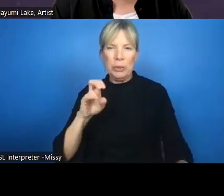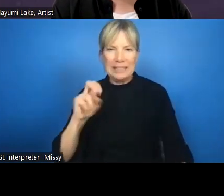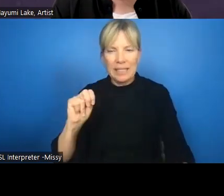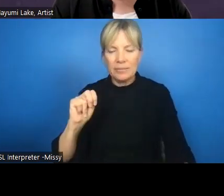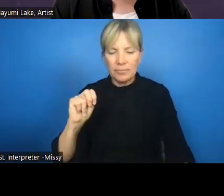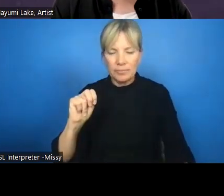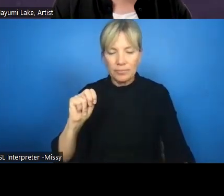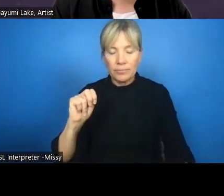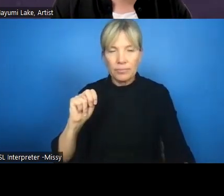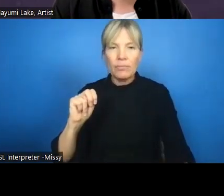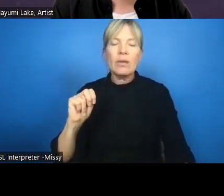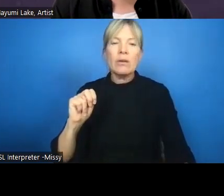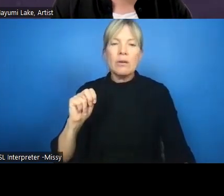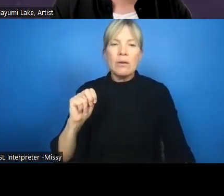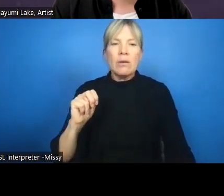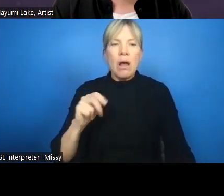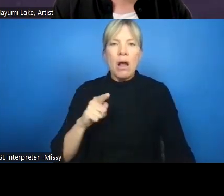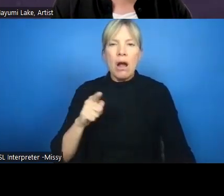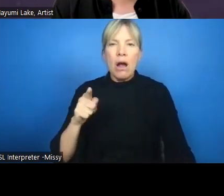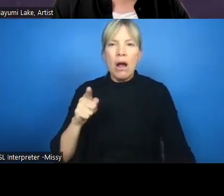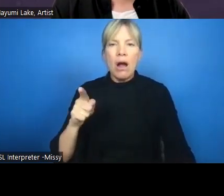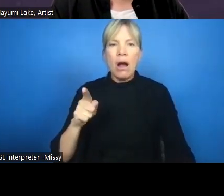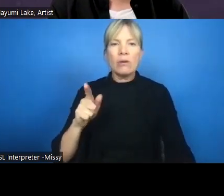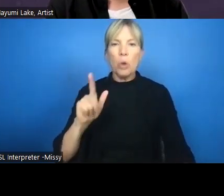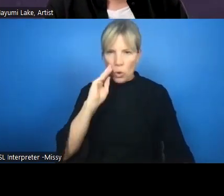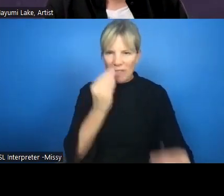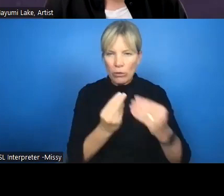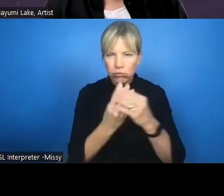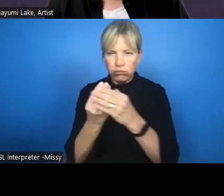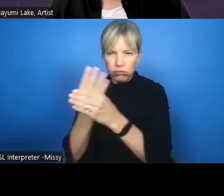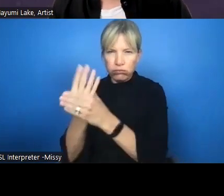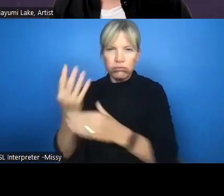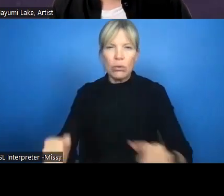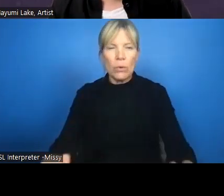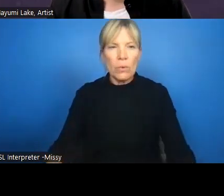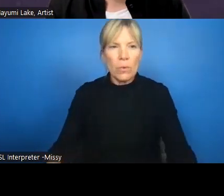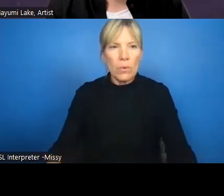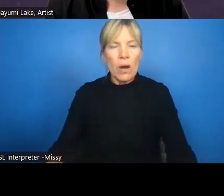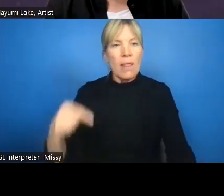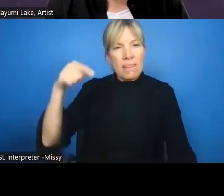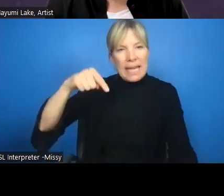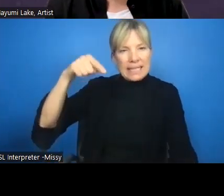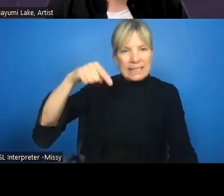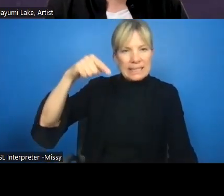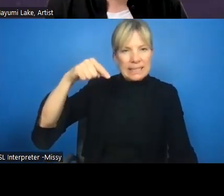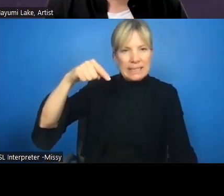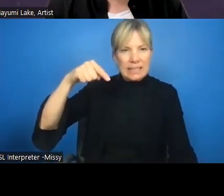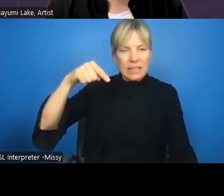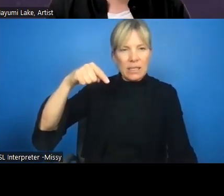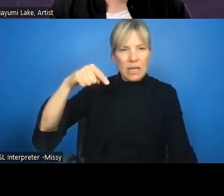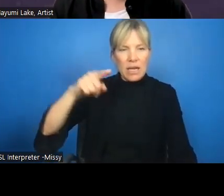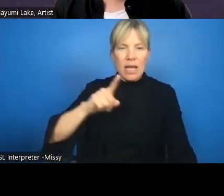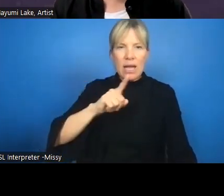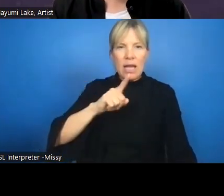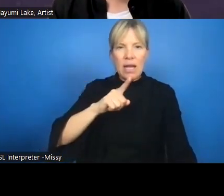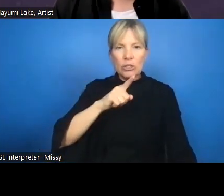The imaginary flowers. So So this is so this installation